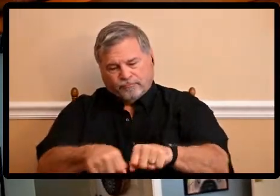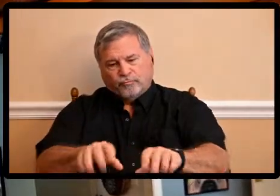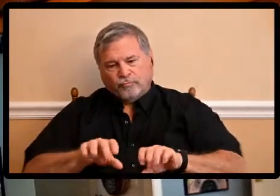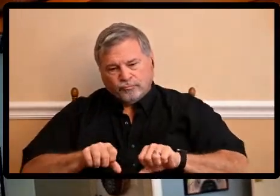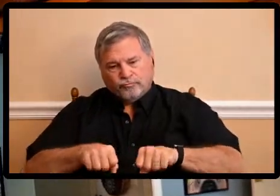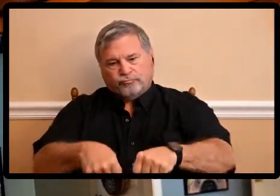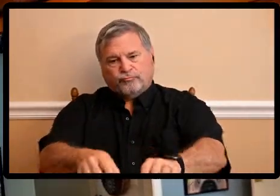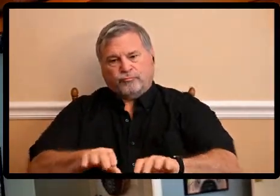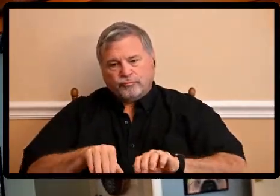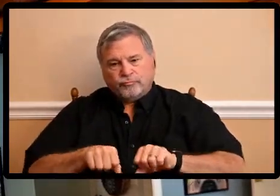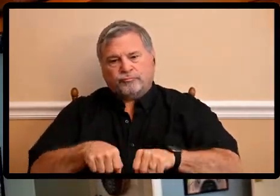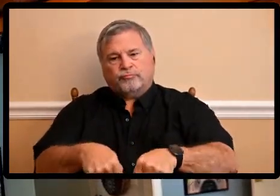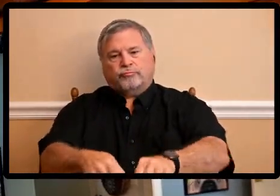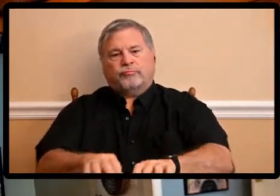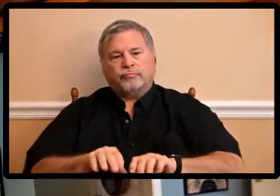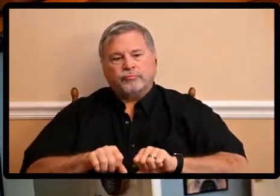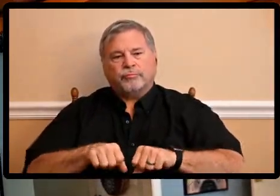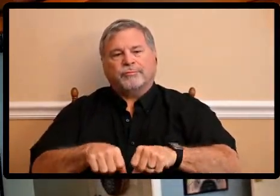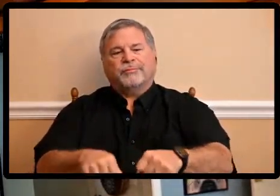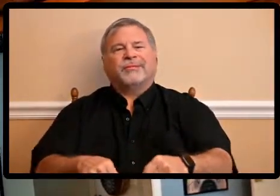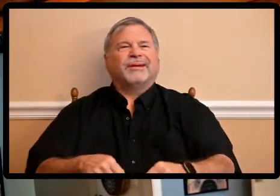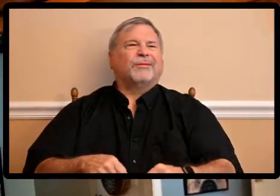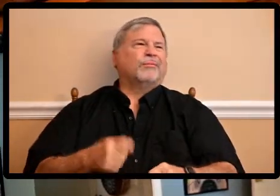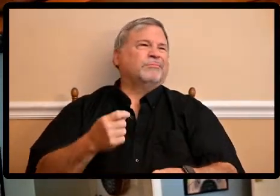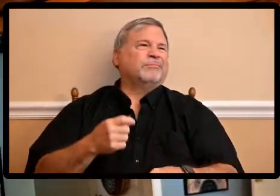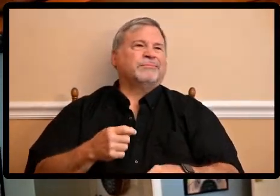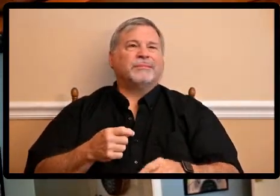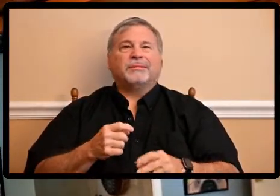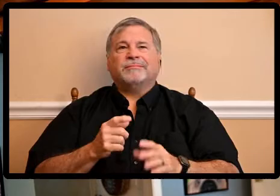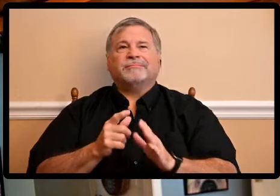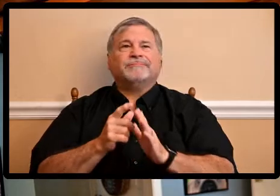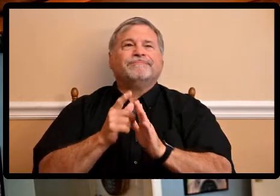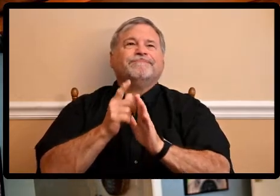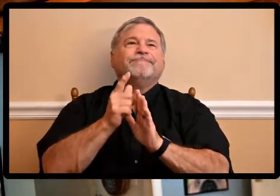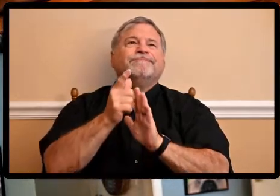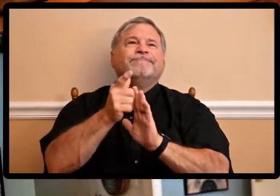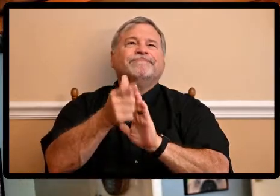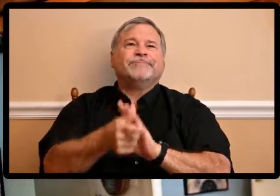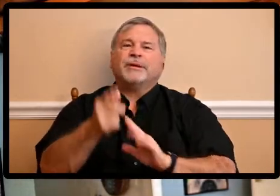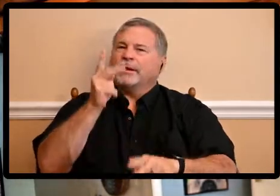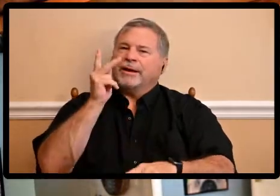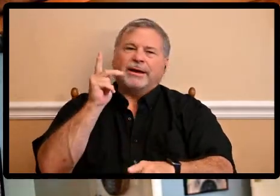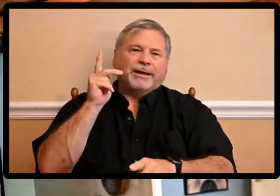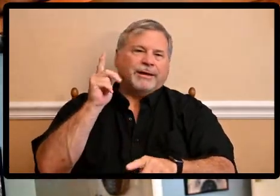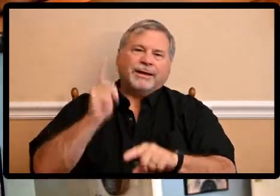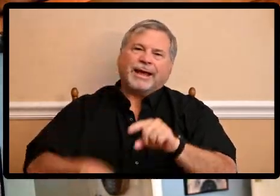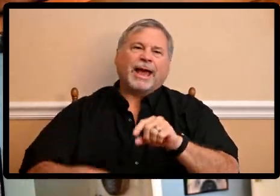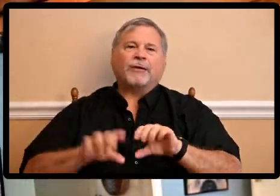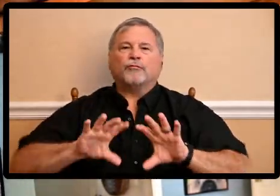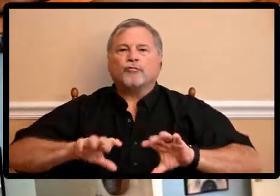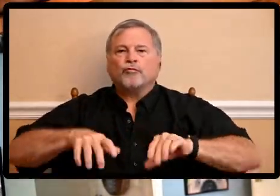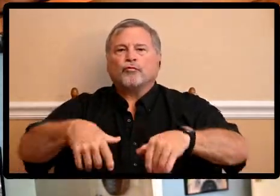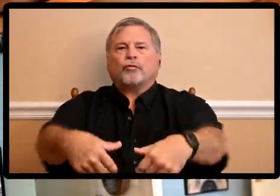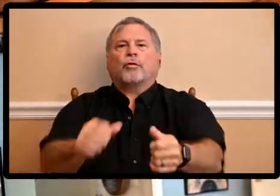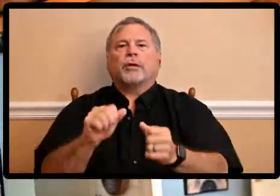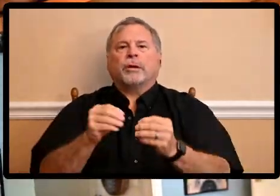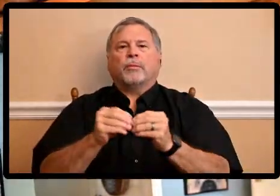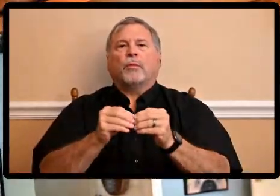point where you really can't roll it anymore. And you'll have to do kind of like they